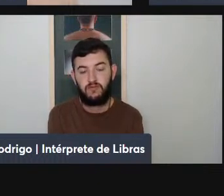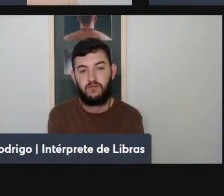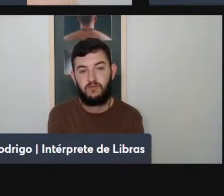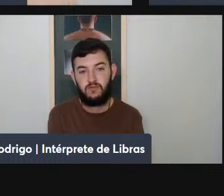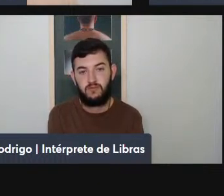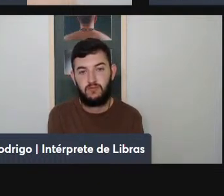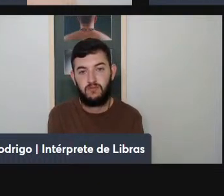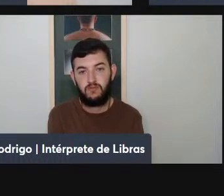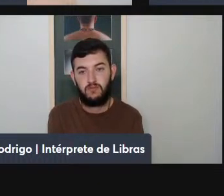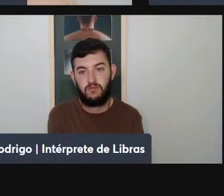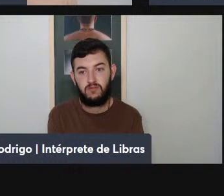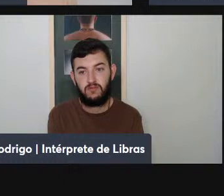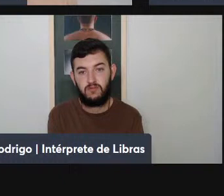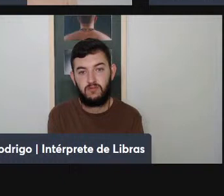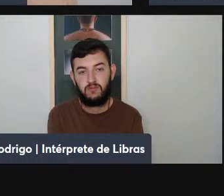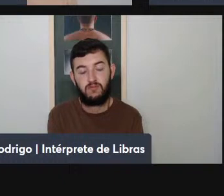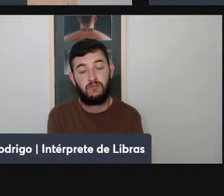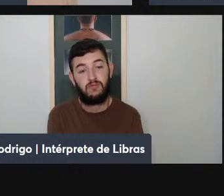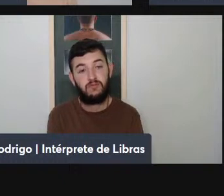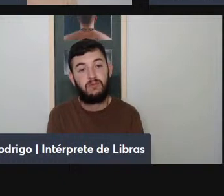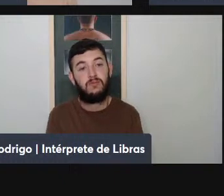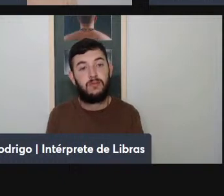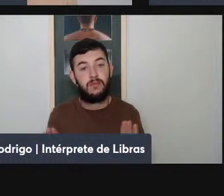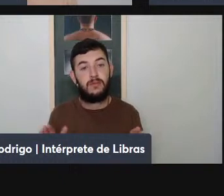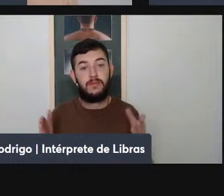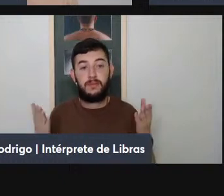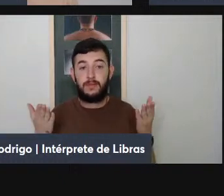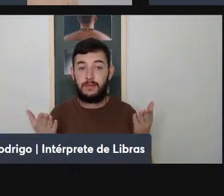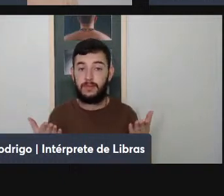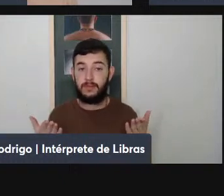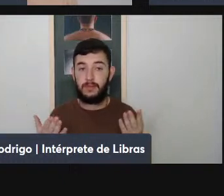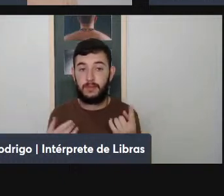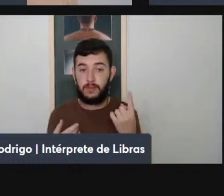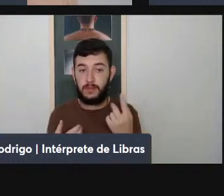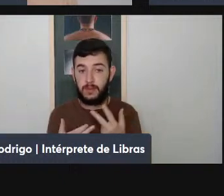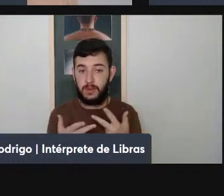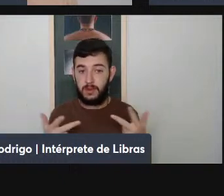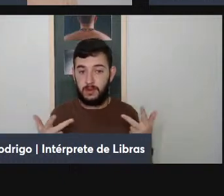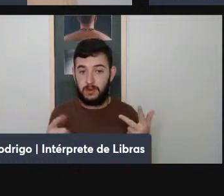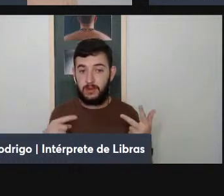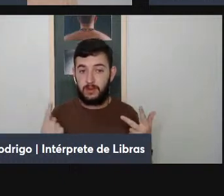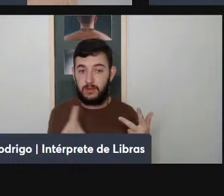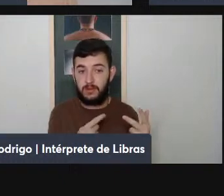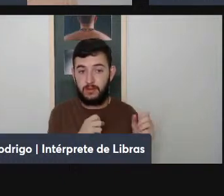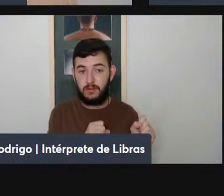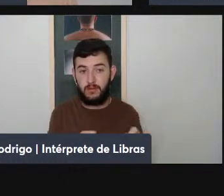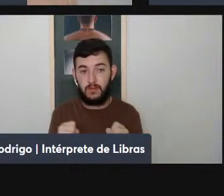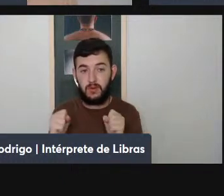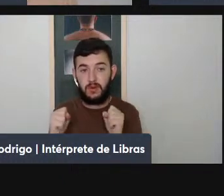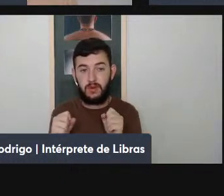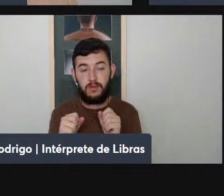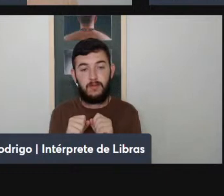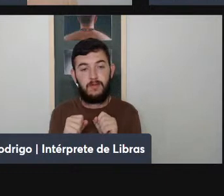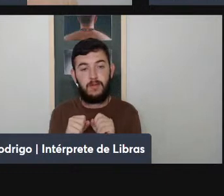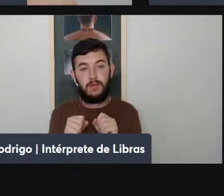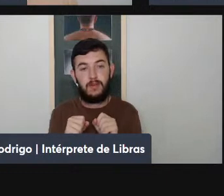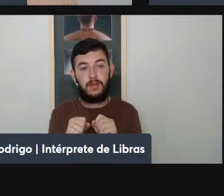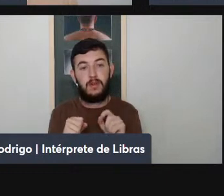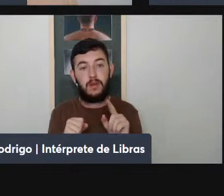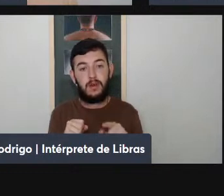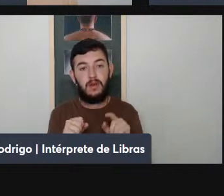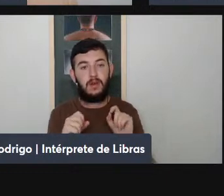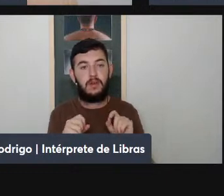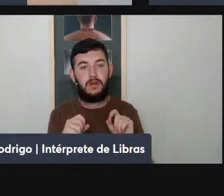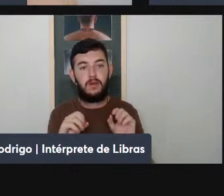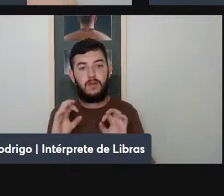in. Então, uma das coisas que podemos fazer também é formar uma força